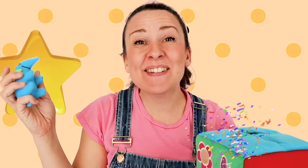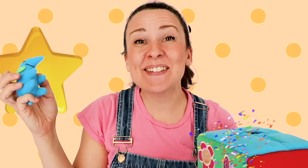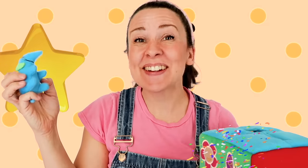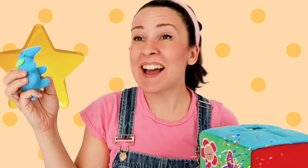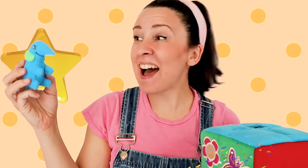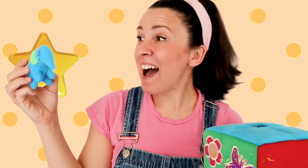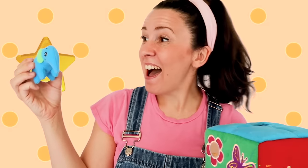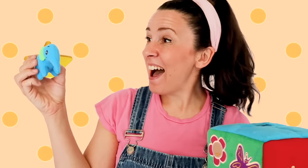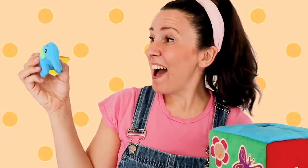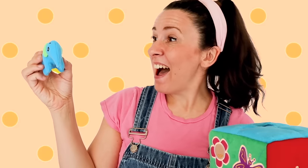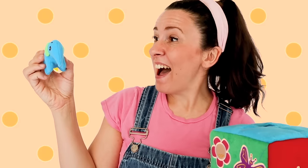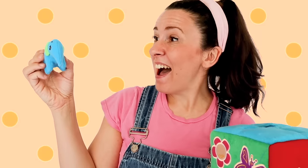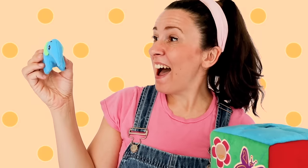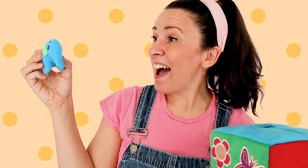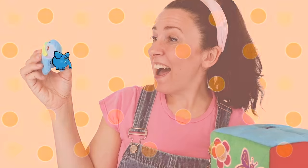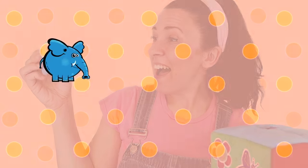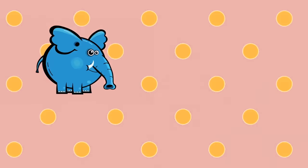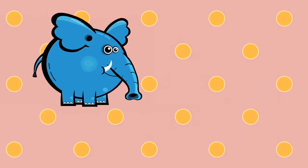out.